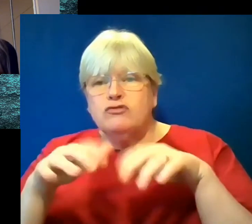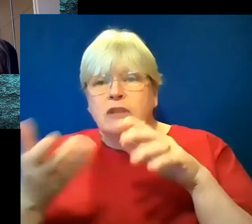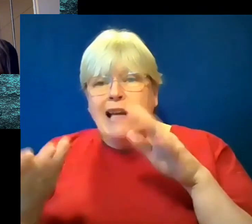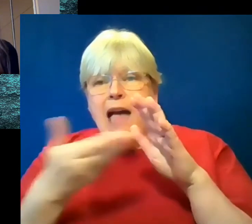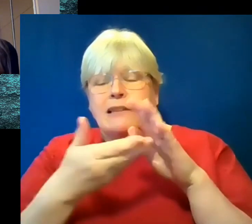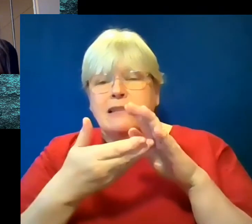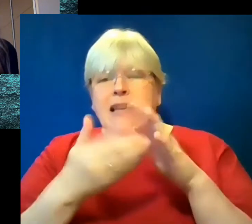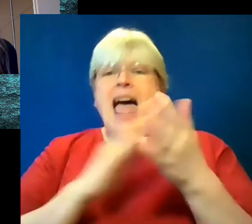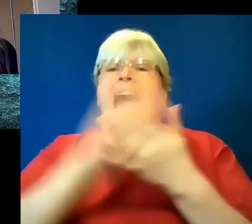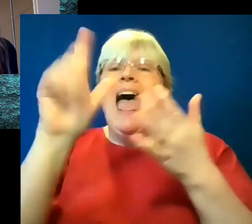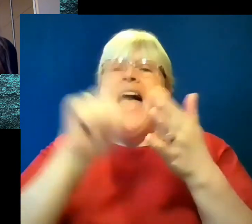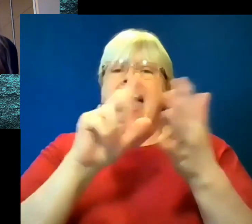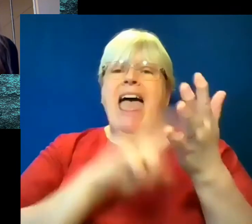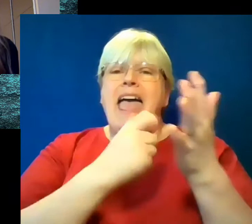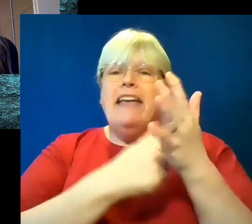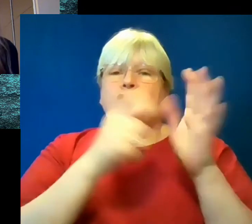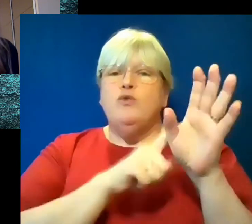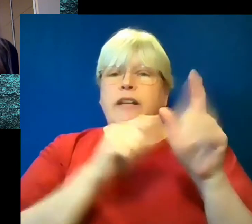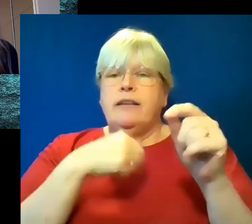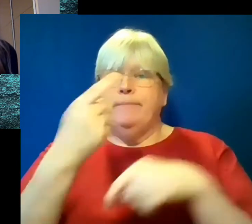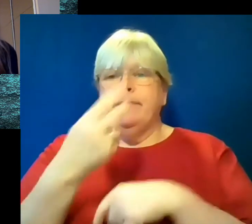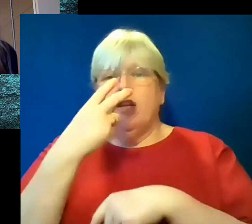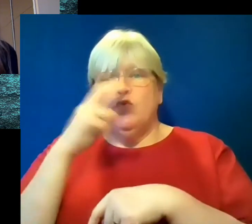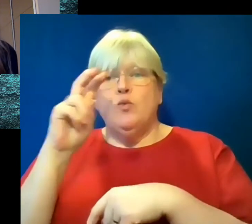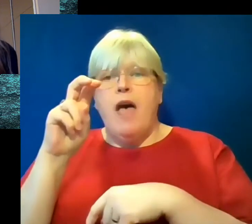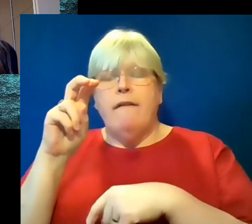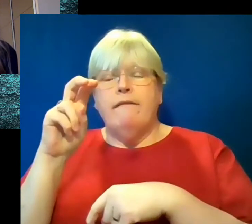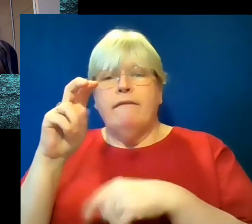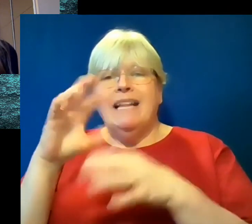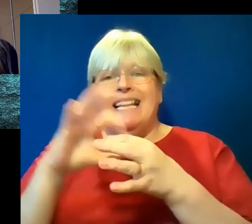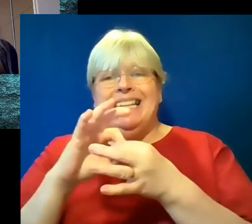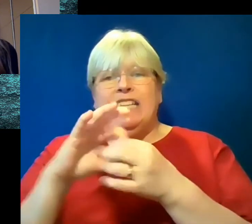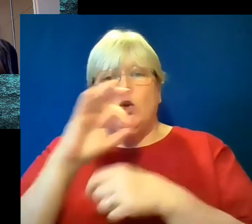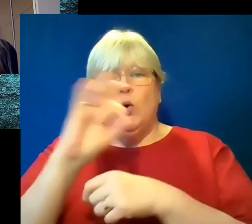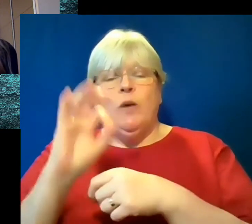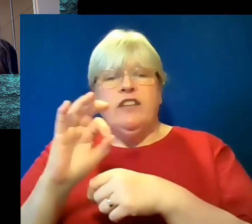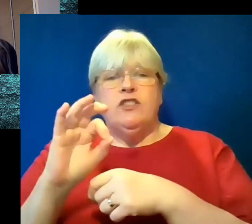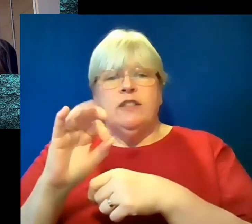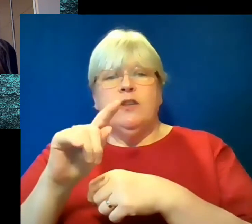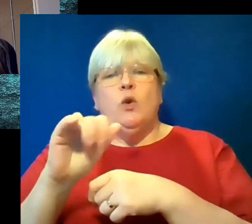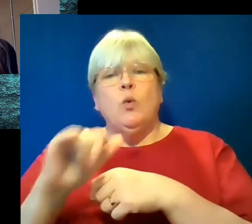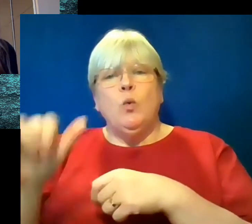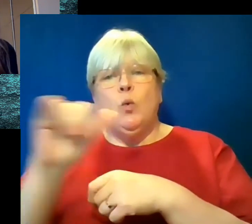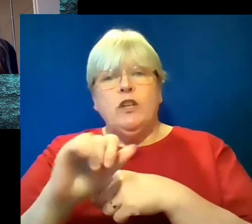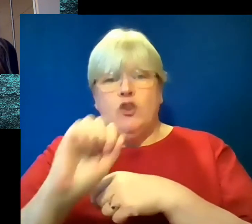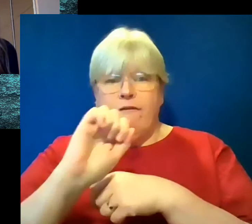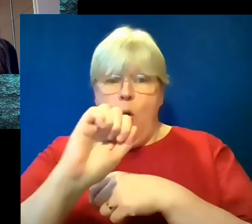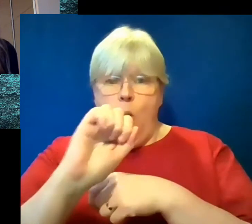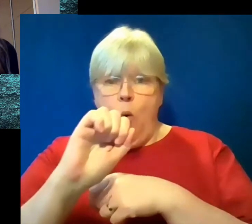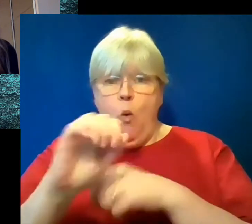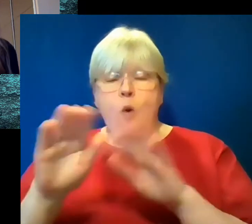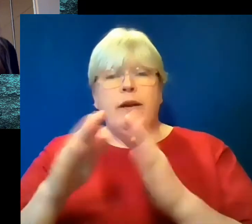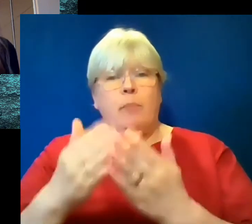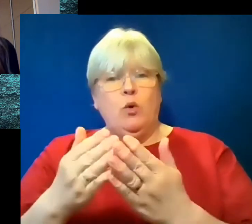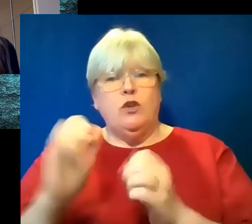Henry, who's 12, which is a link question, he wants to know which of your own books are your